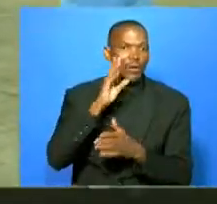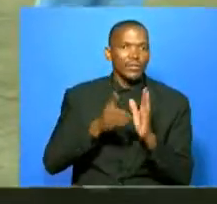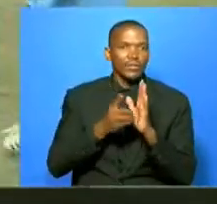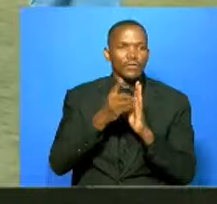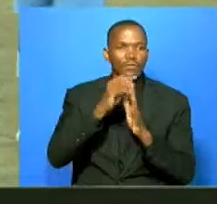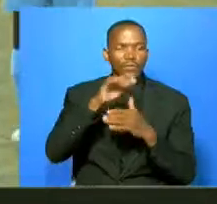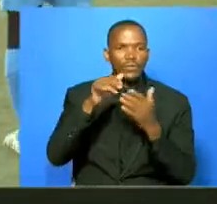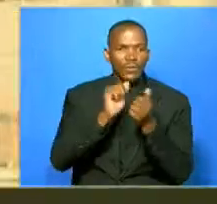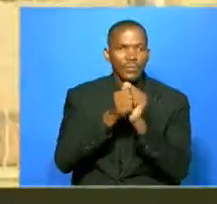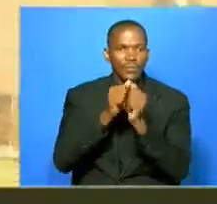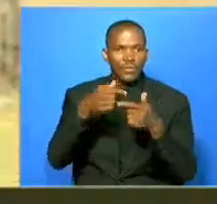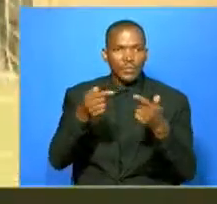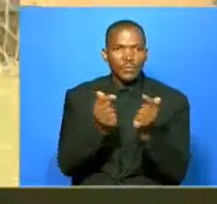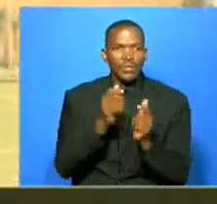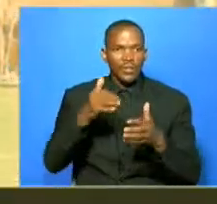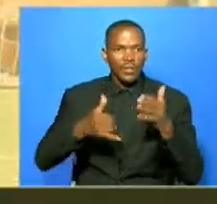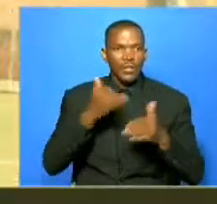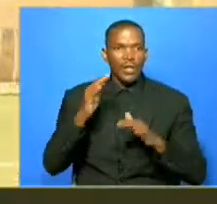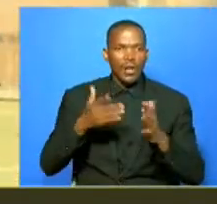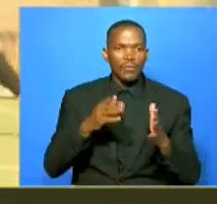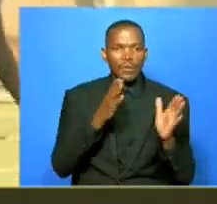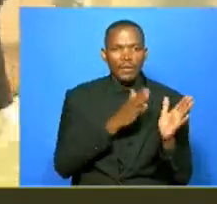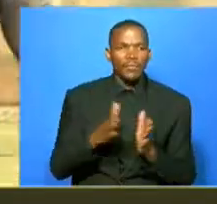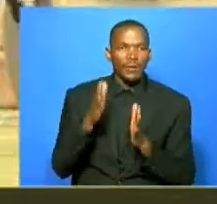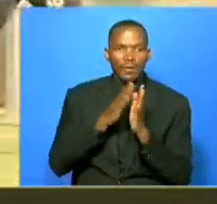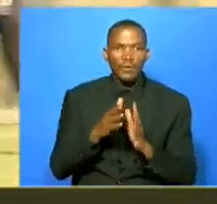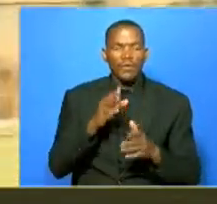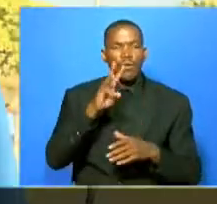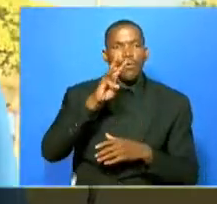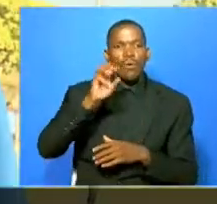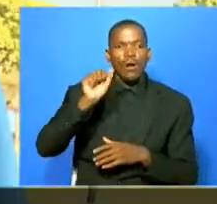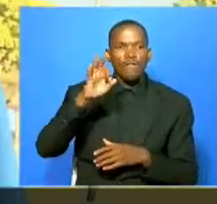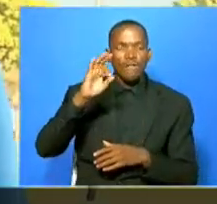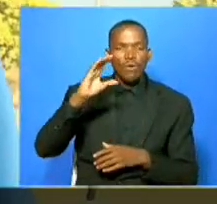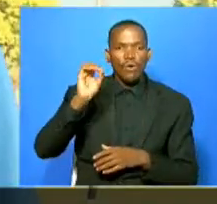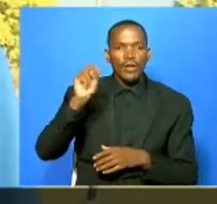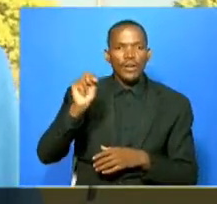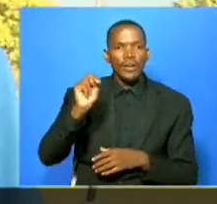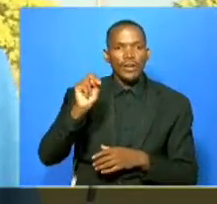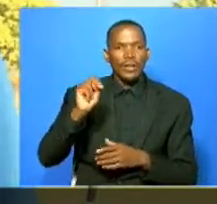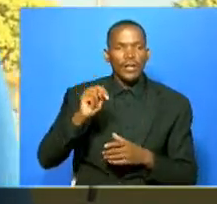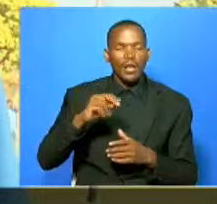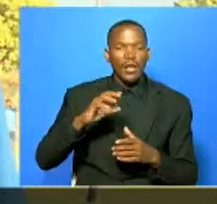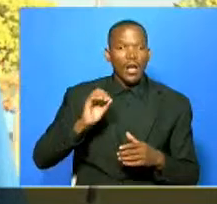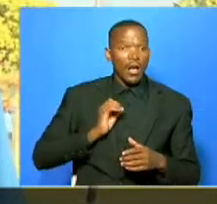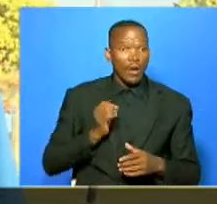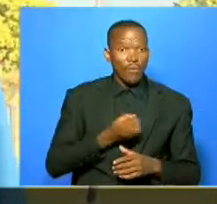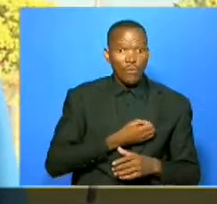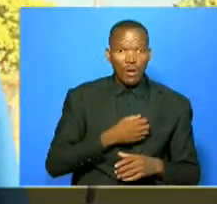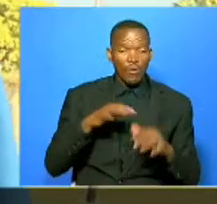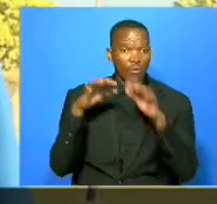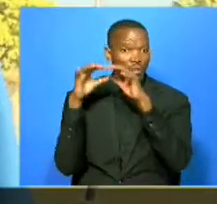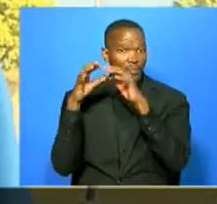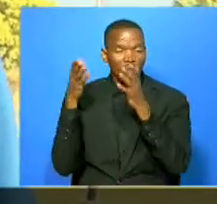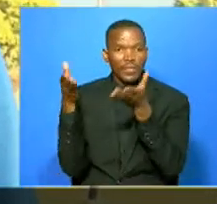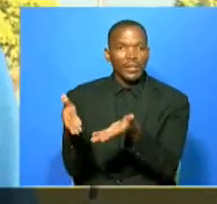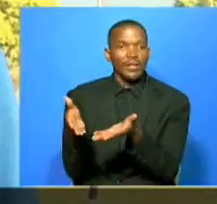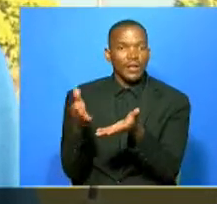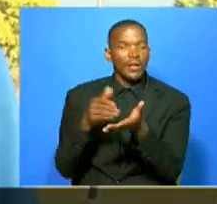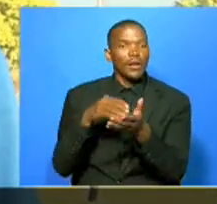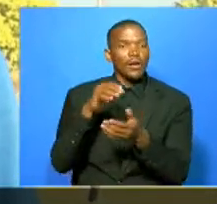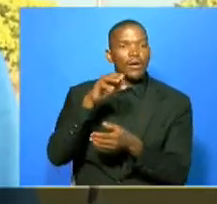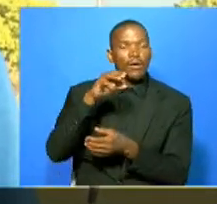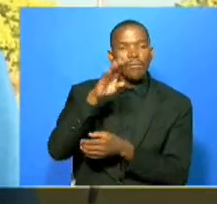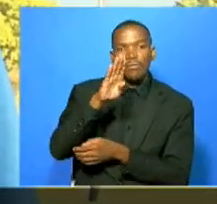tokafatseng tshameko ya setlhopha jaaka ba ipaakanyetsa kgaisano ya WAFCON. Our goalkeeper is here, Sadila Mebosecha. She's